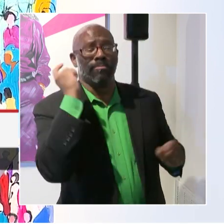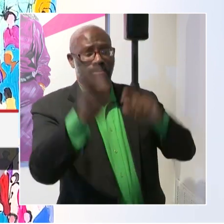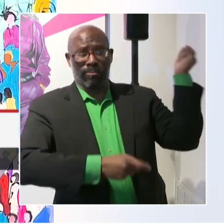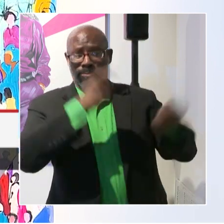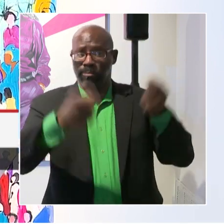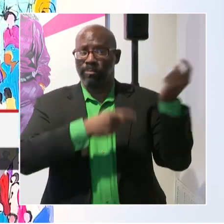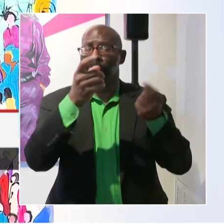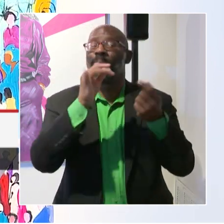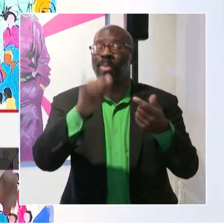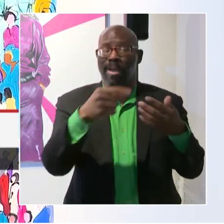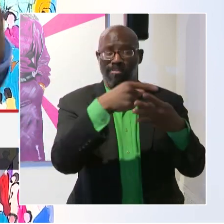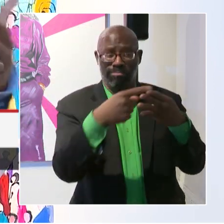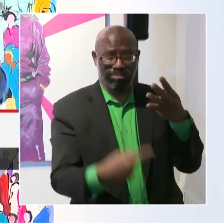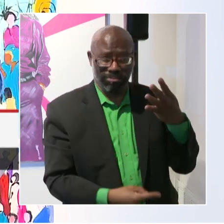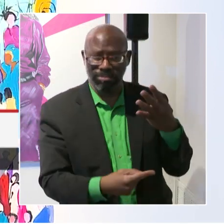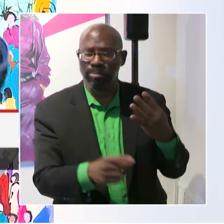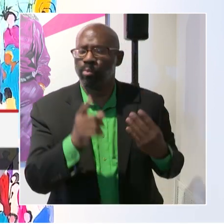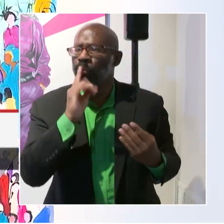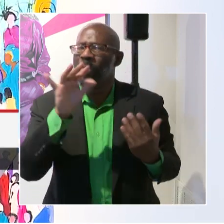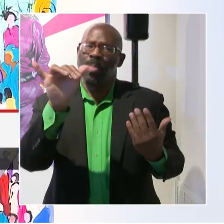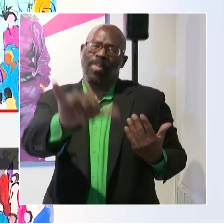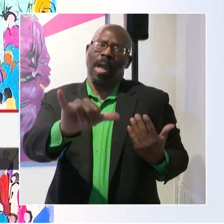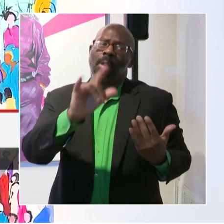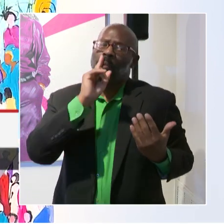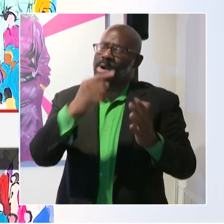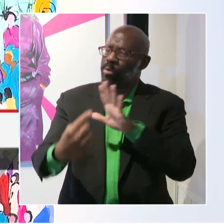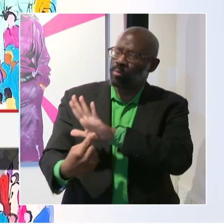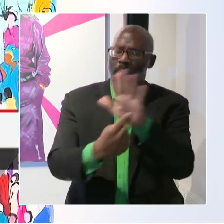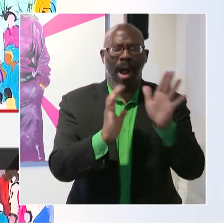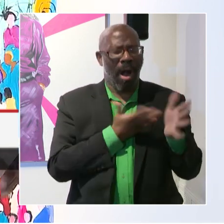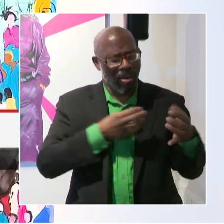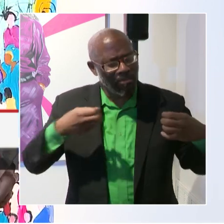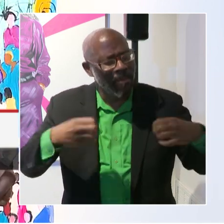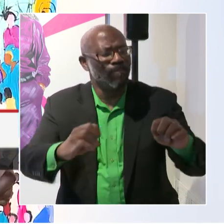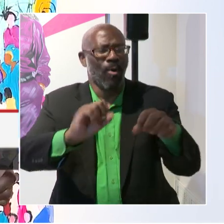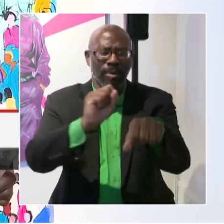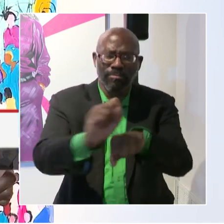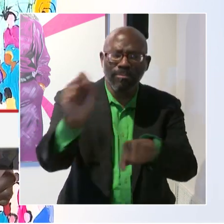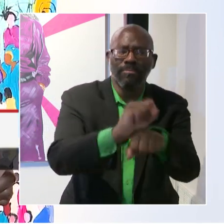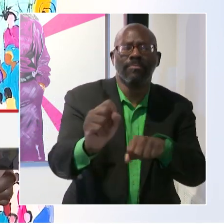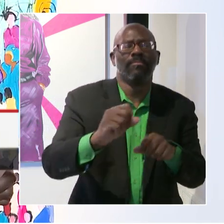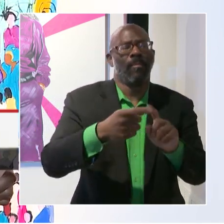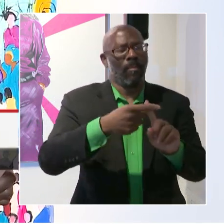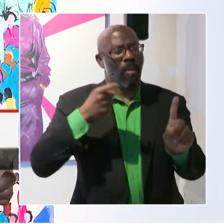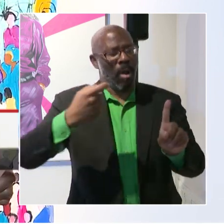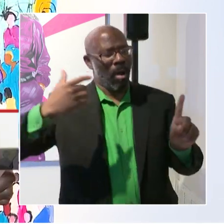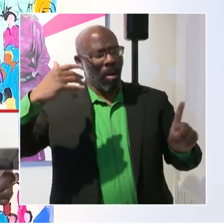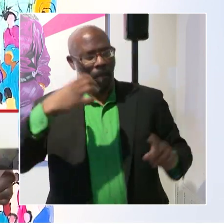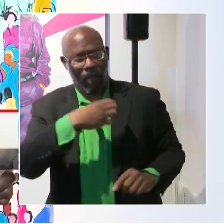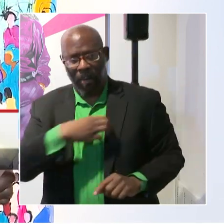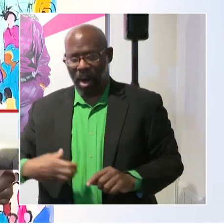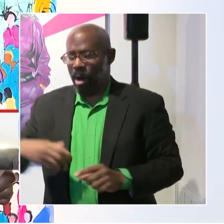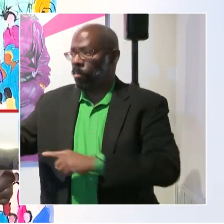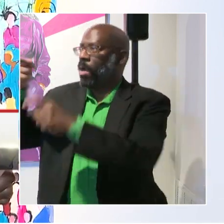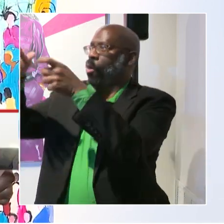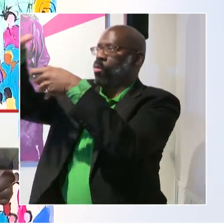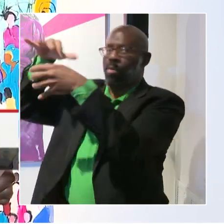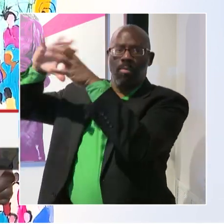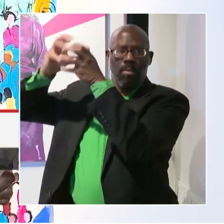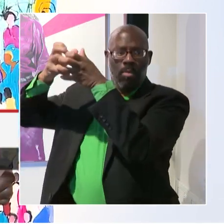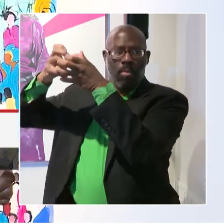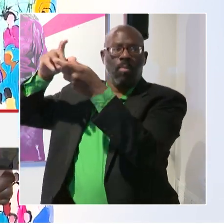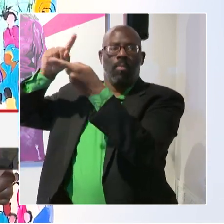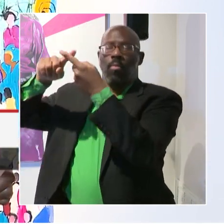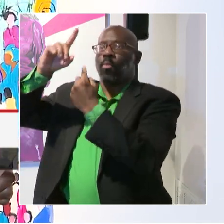testament, I think, to our collective efforts, both from the executive and the council, as well as the private sector and our nonprofit